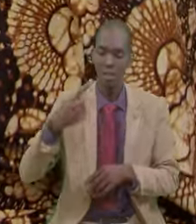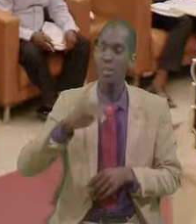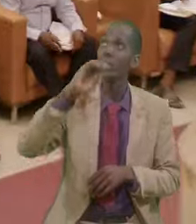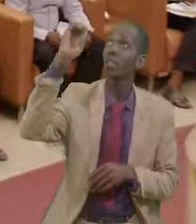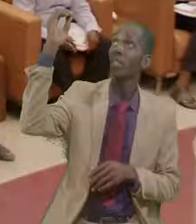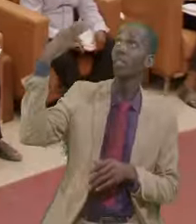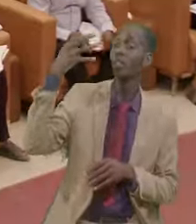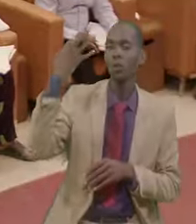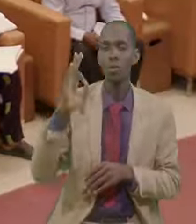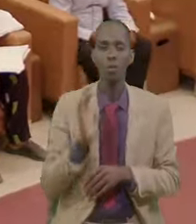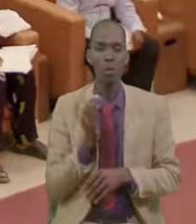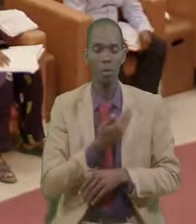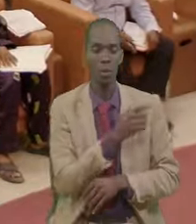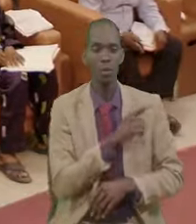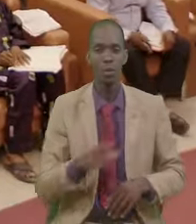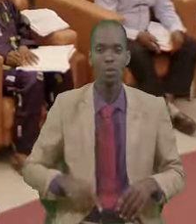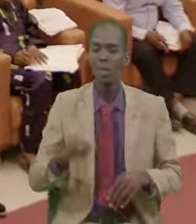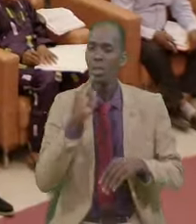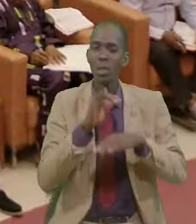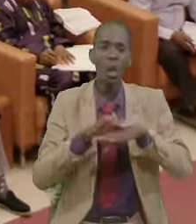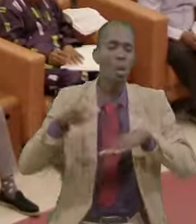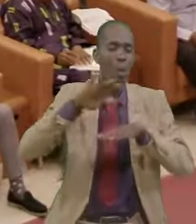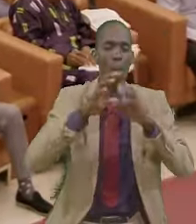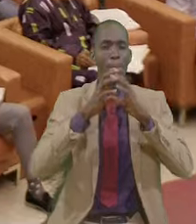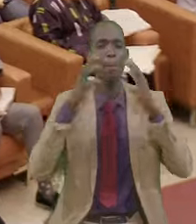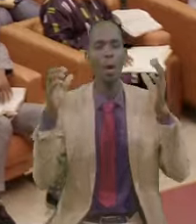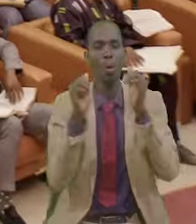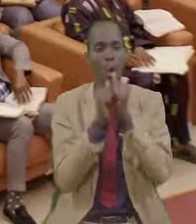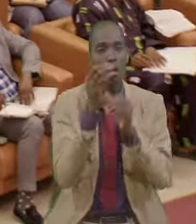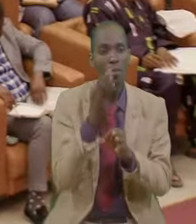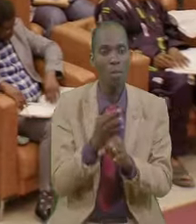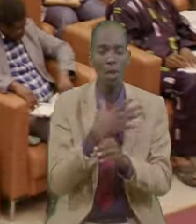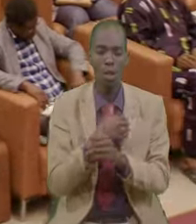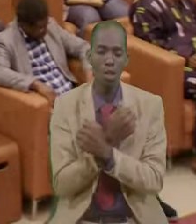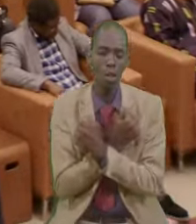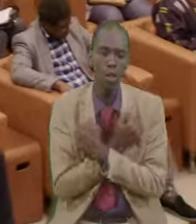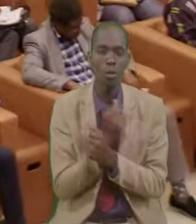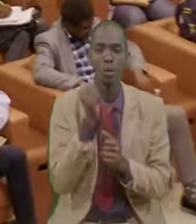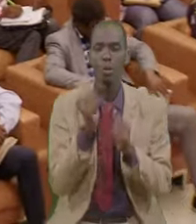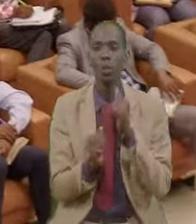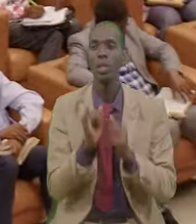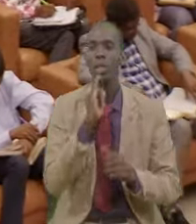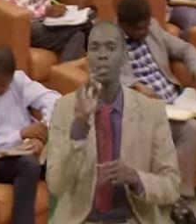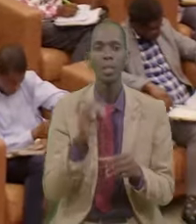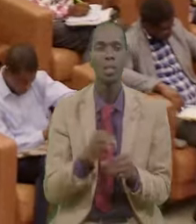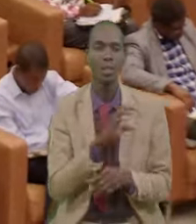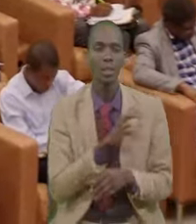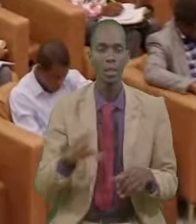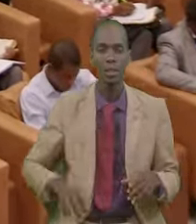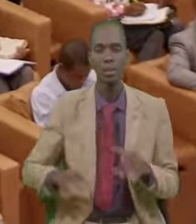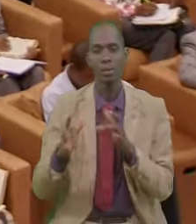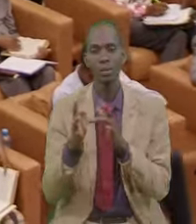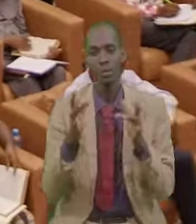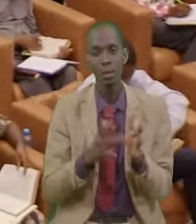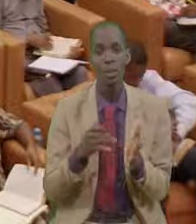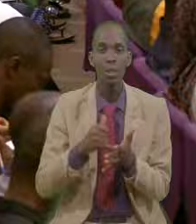was exceeding abundant with faith and love, which is in Christ Jesus.